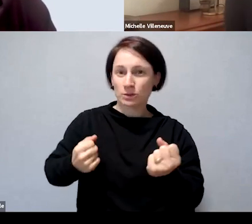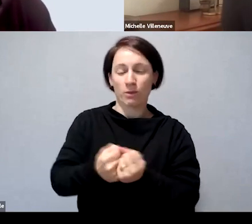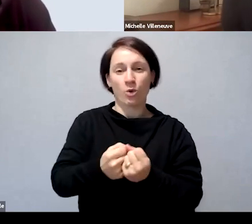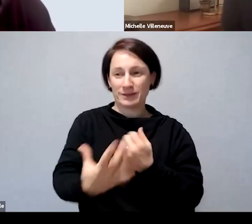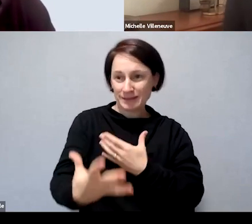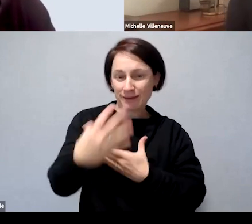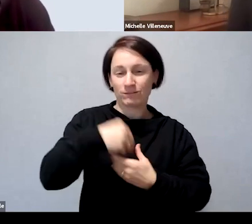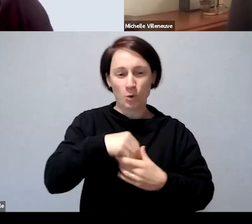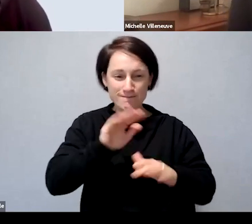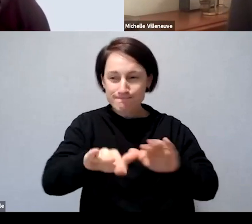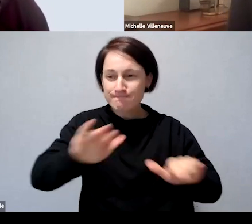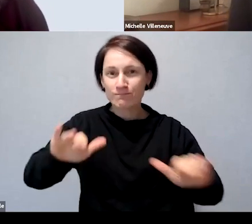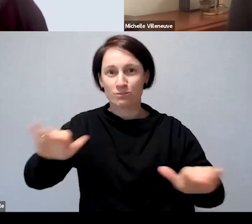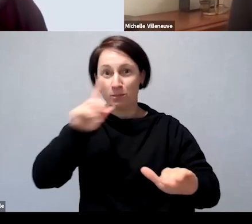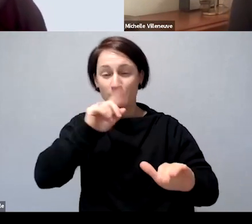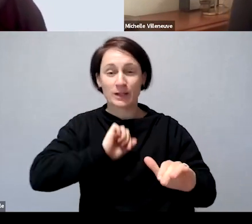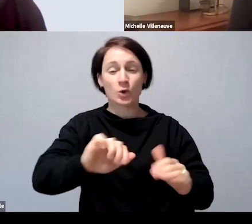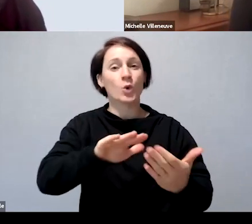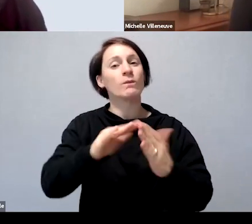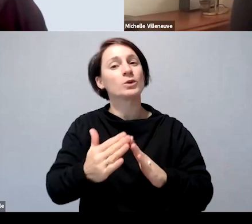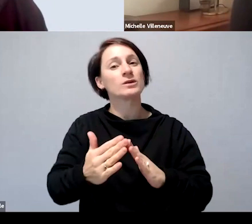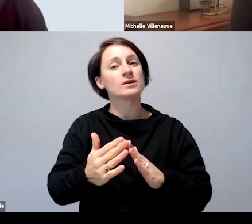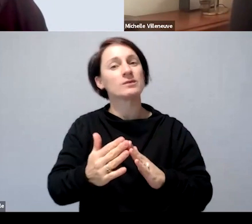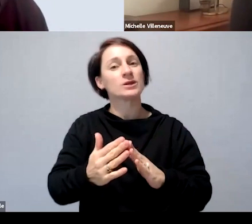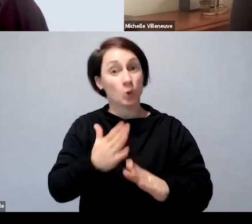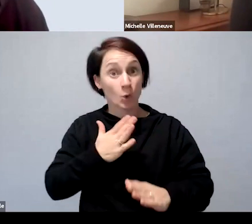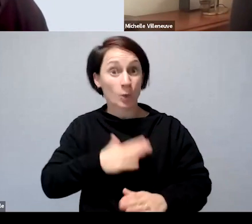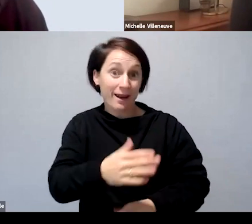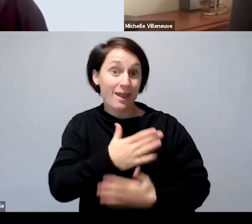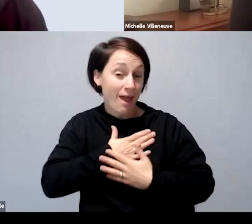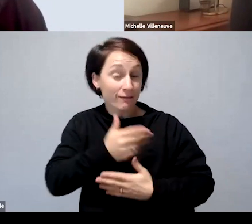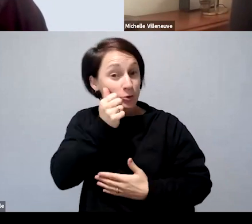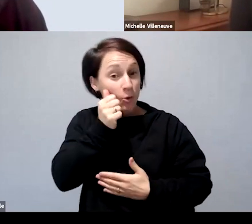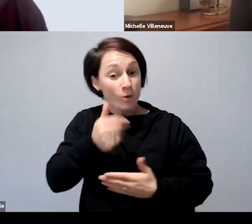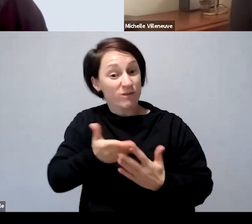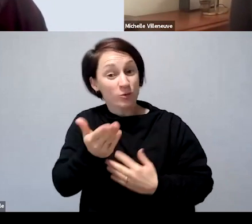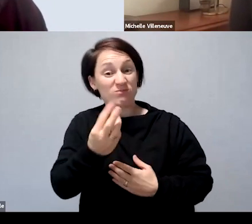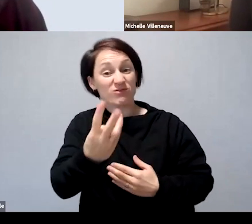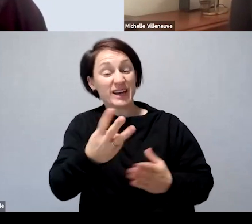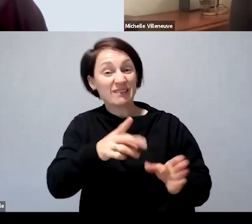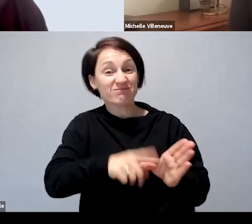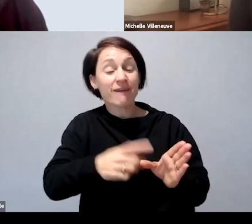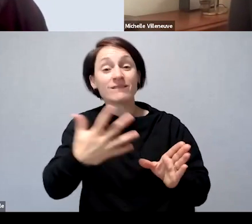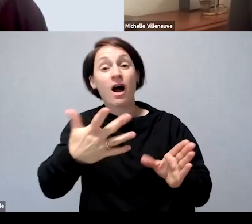And that's really what we want to learn from you as we roll implementation out over the next 3 to 5 years.